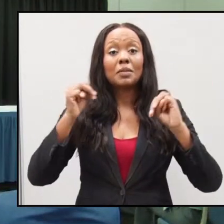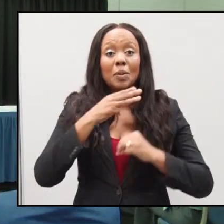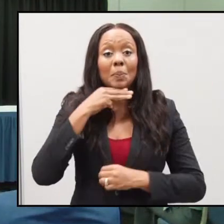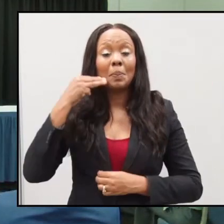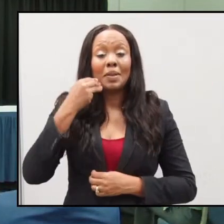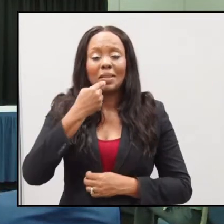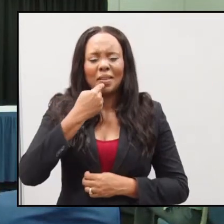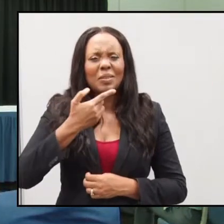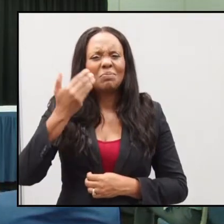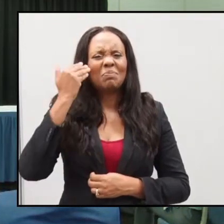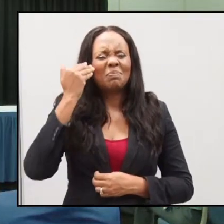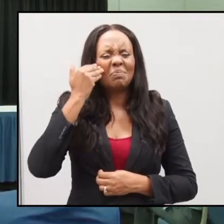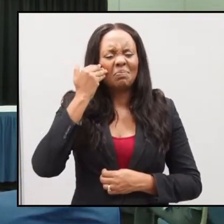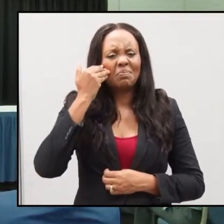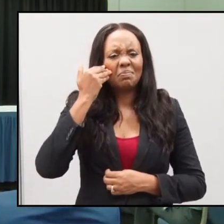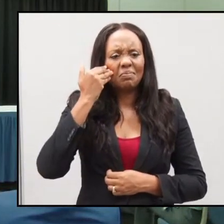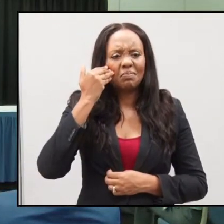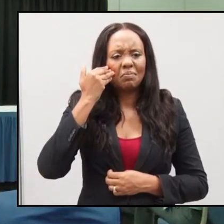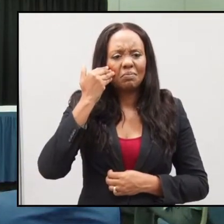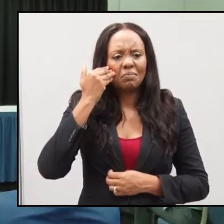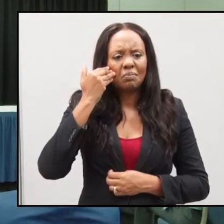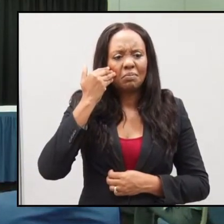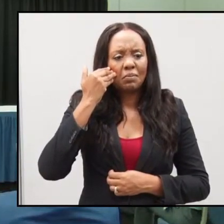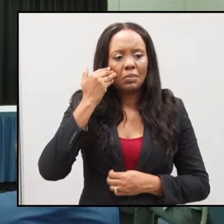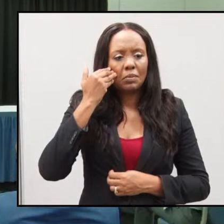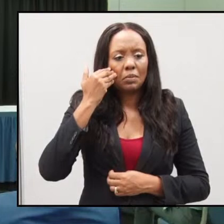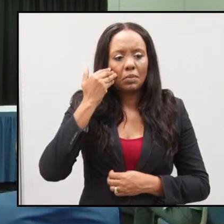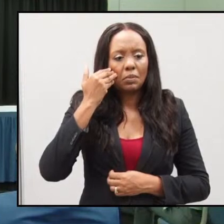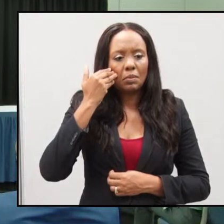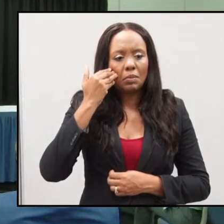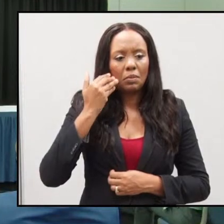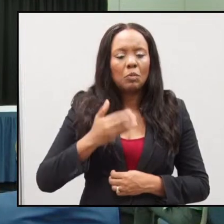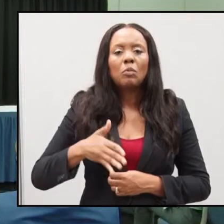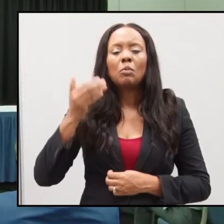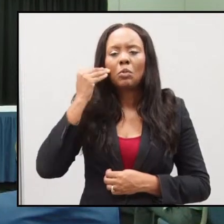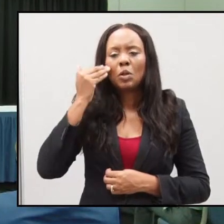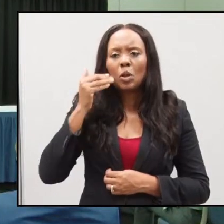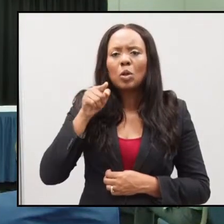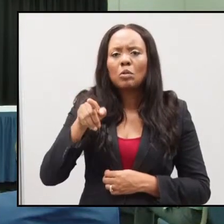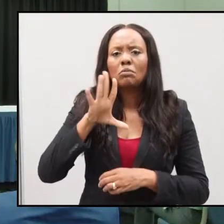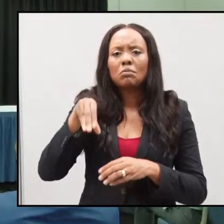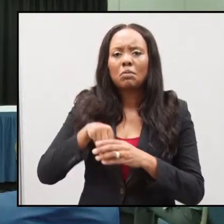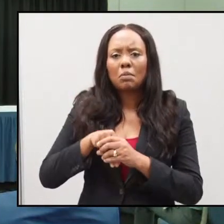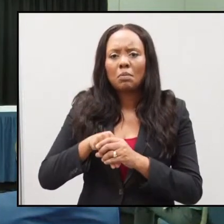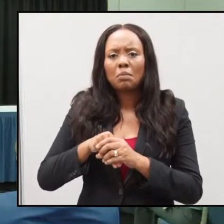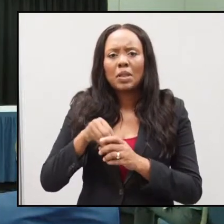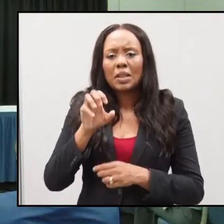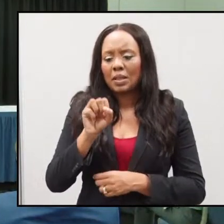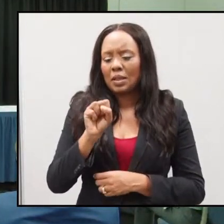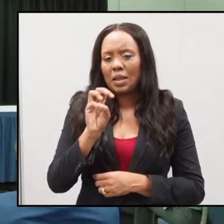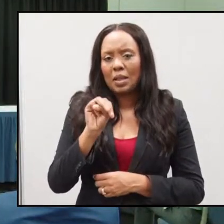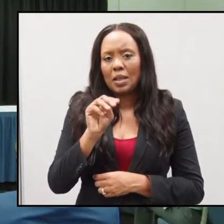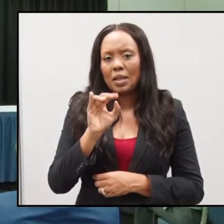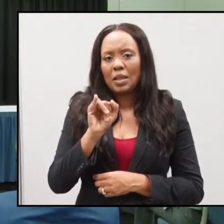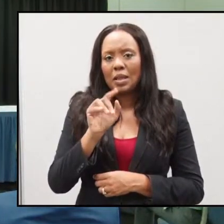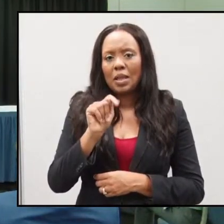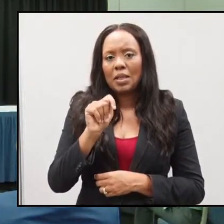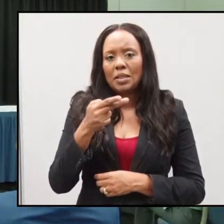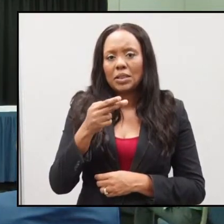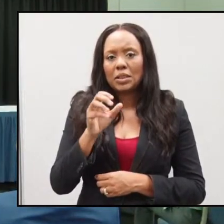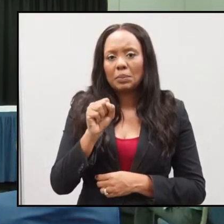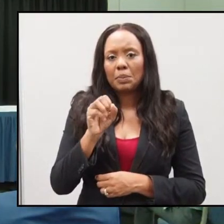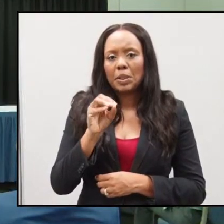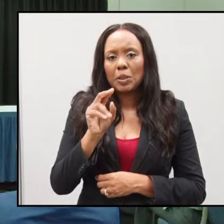know that your most well-known commission to date was the Smithsonian National Museum of African American History and Culture. Your